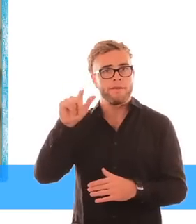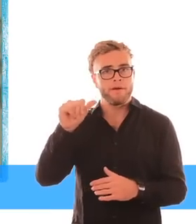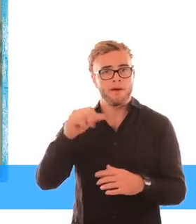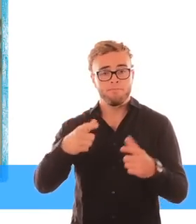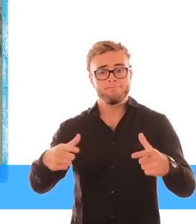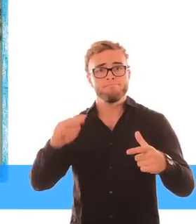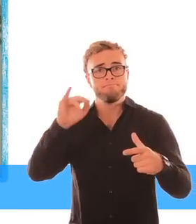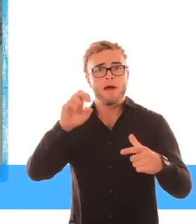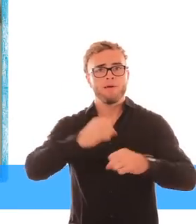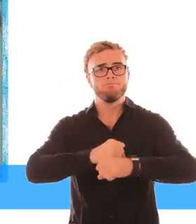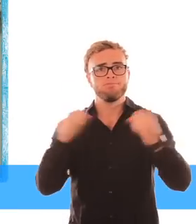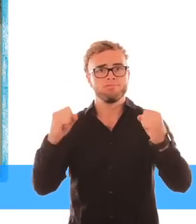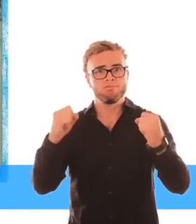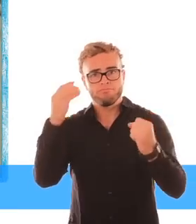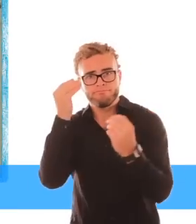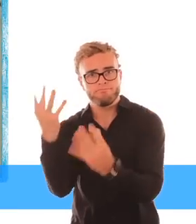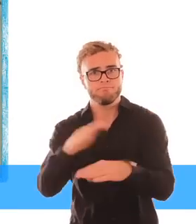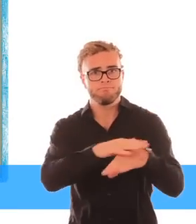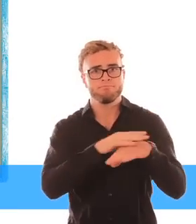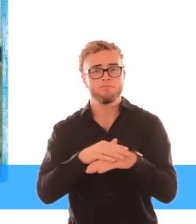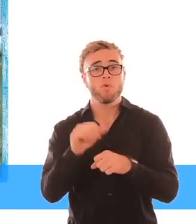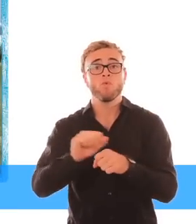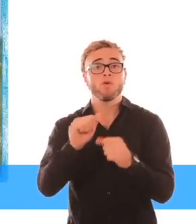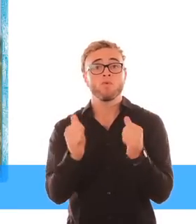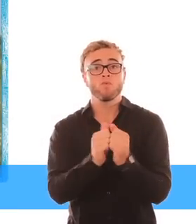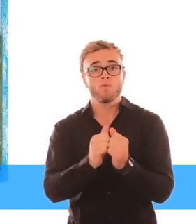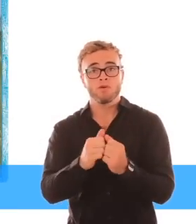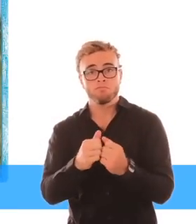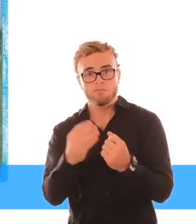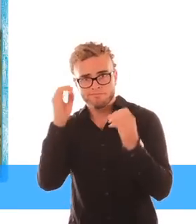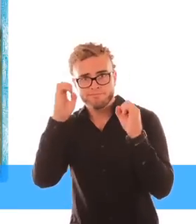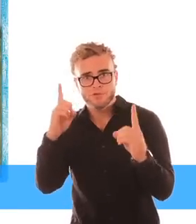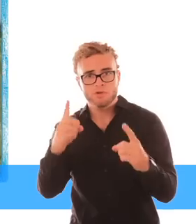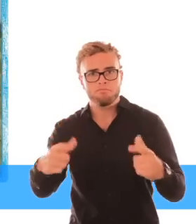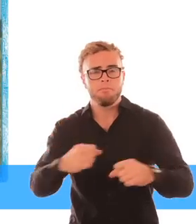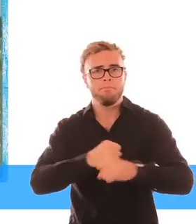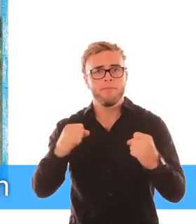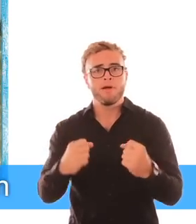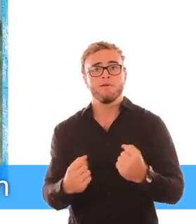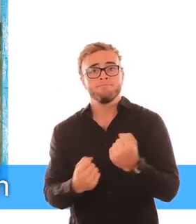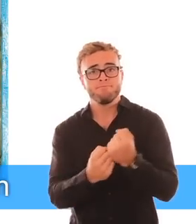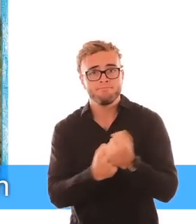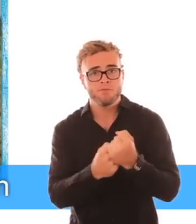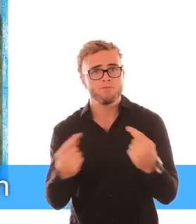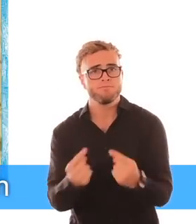UNICEF has placed a pivotal role in Sri Lanka's Mine Action Programme since its inception, working in